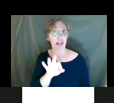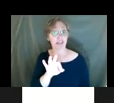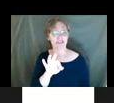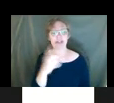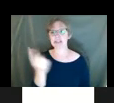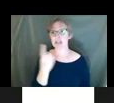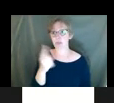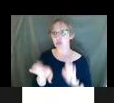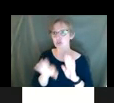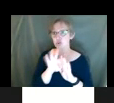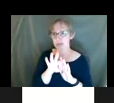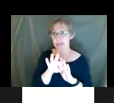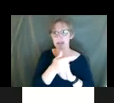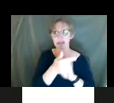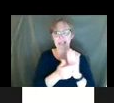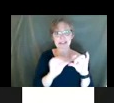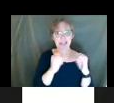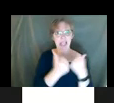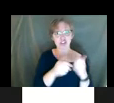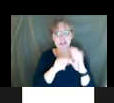model, then